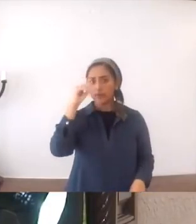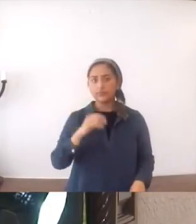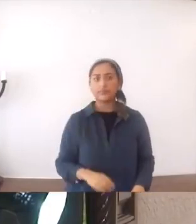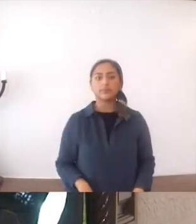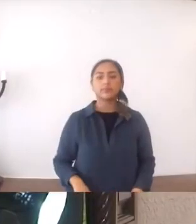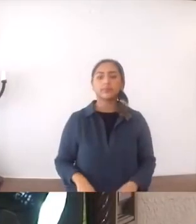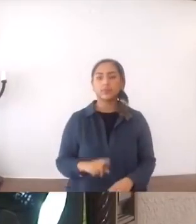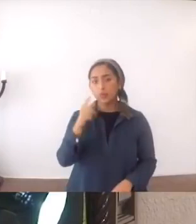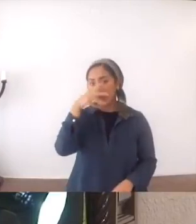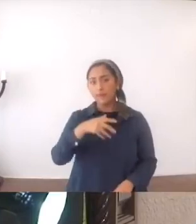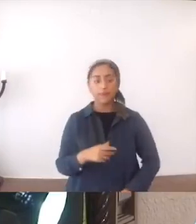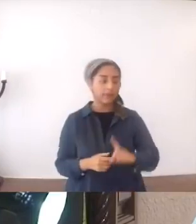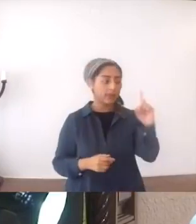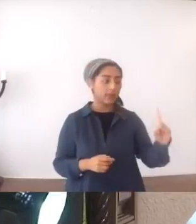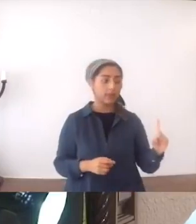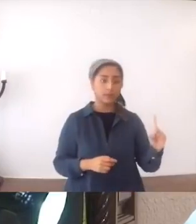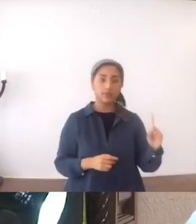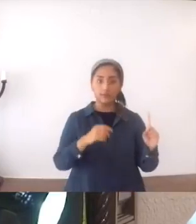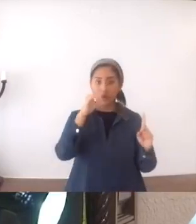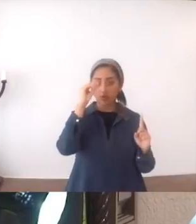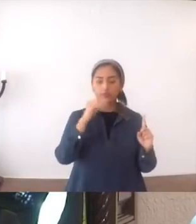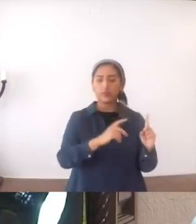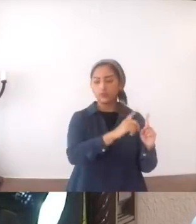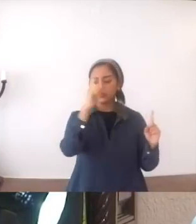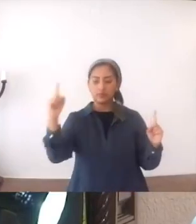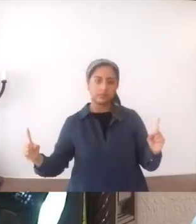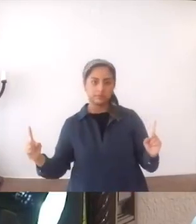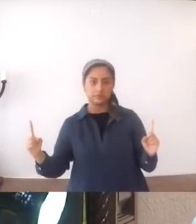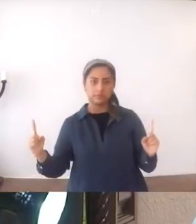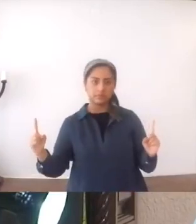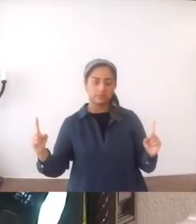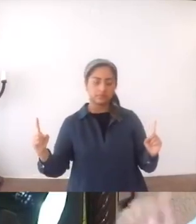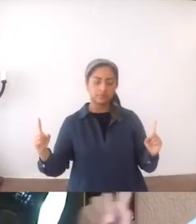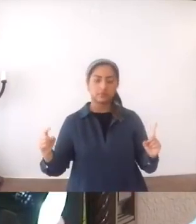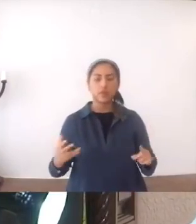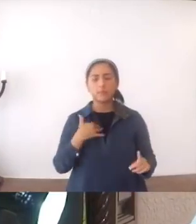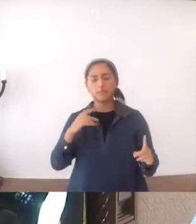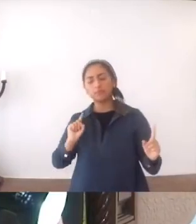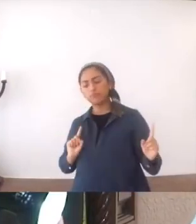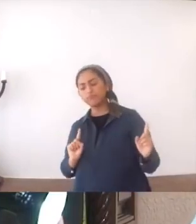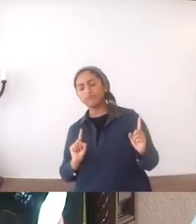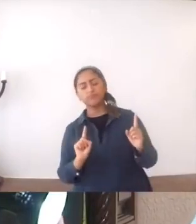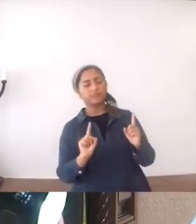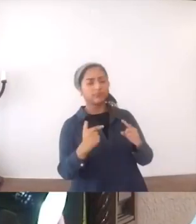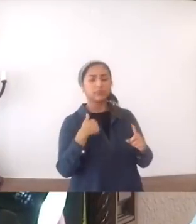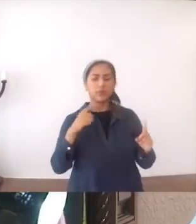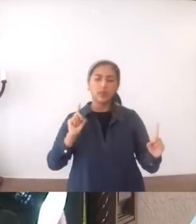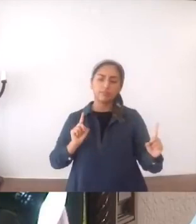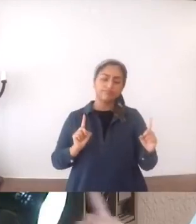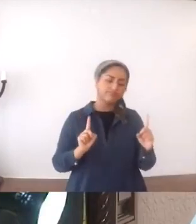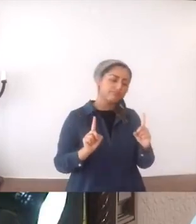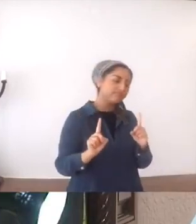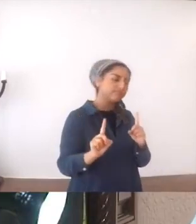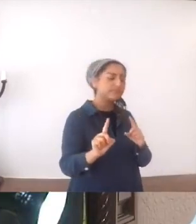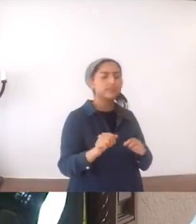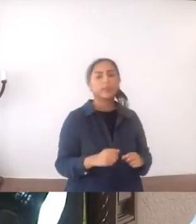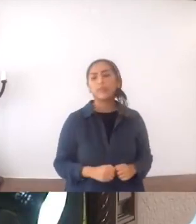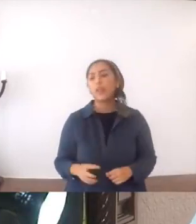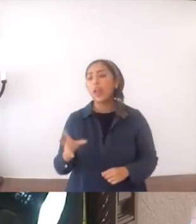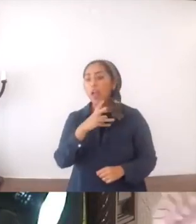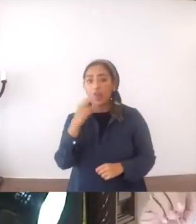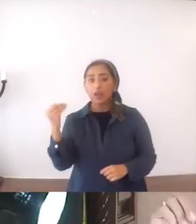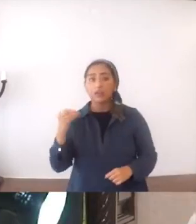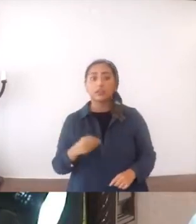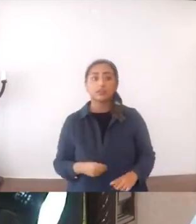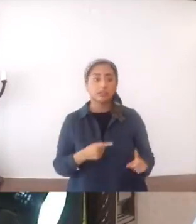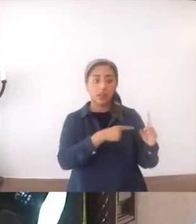dos muchachos, and there were two men, una young en una men, esquina one in one y el corner otro en la otra esquina. and the other one in one corner yo iba of the caminando, street. And